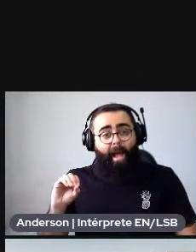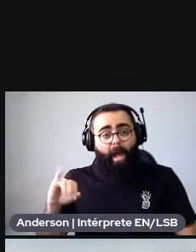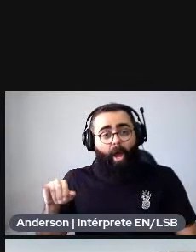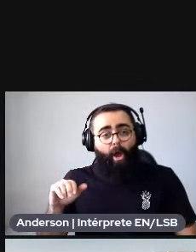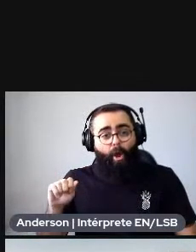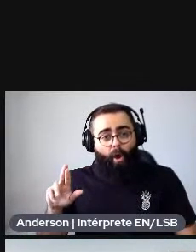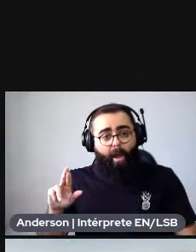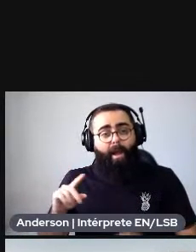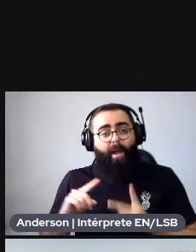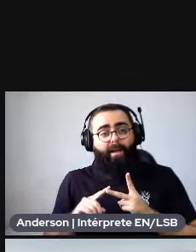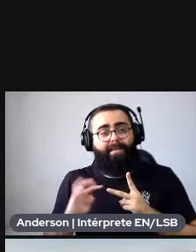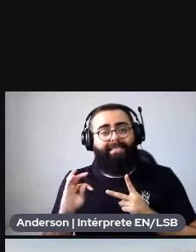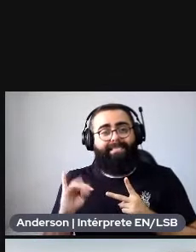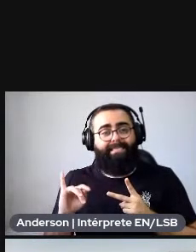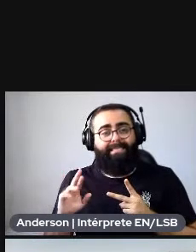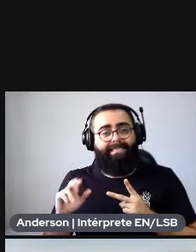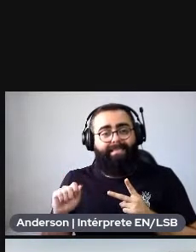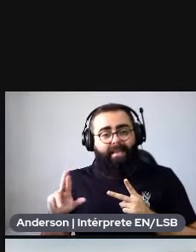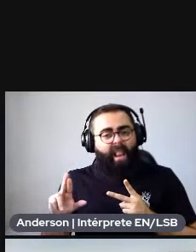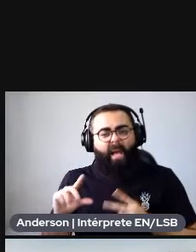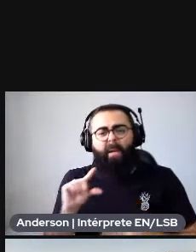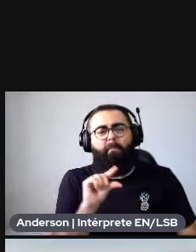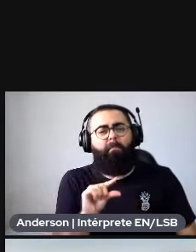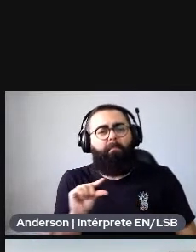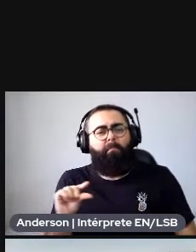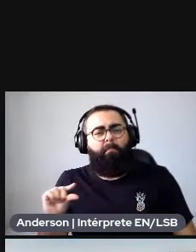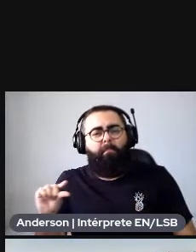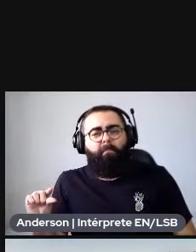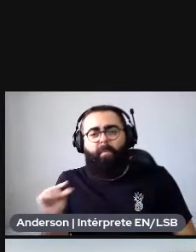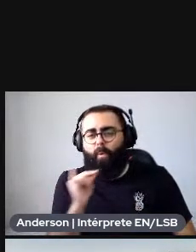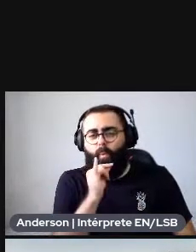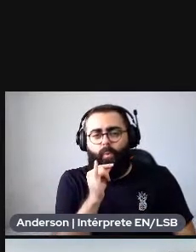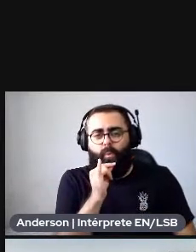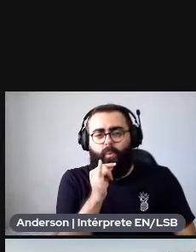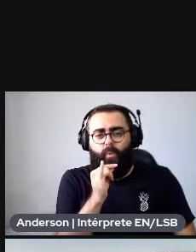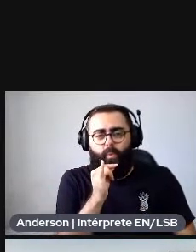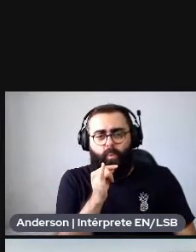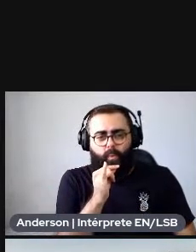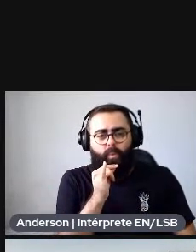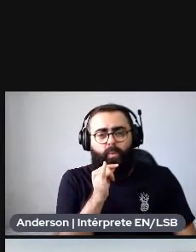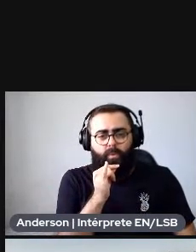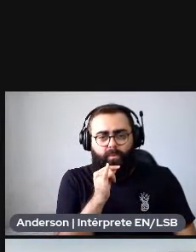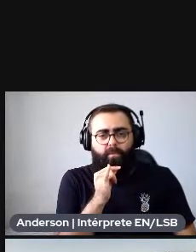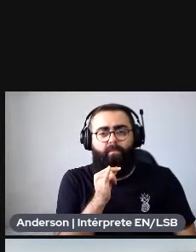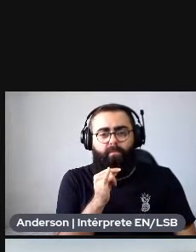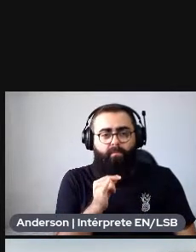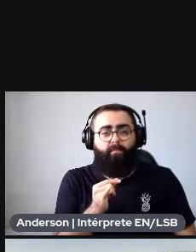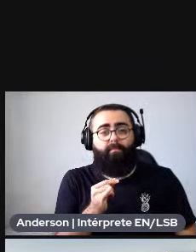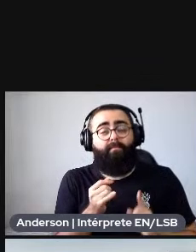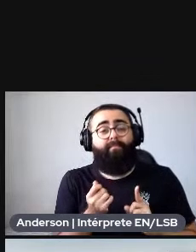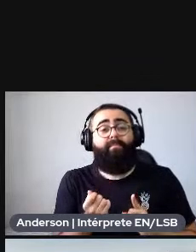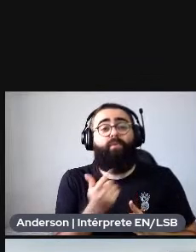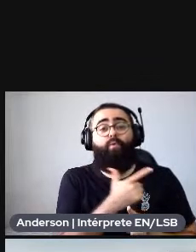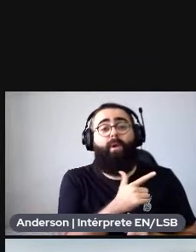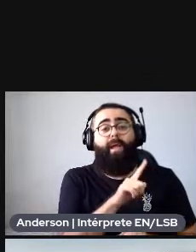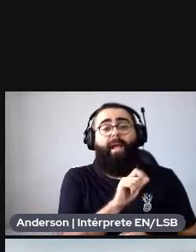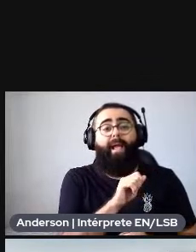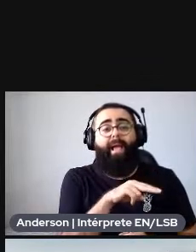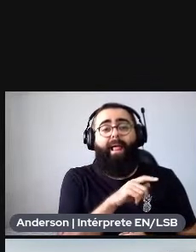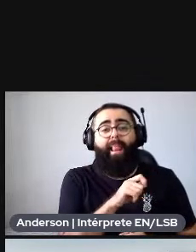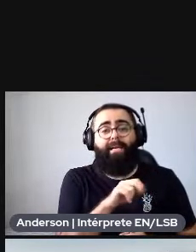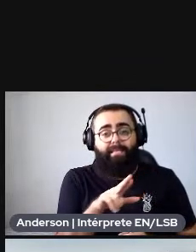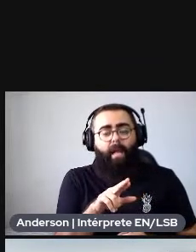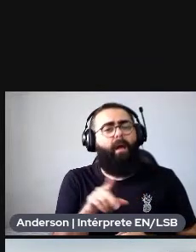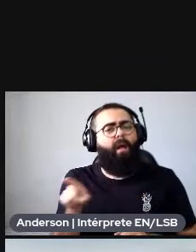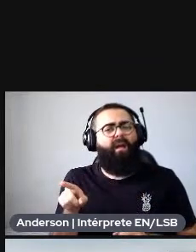Spanish as well. You could say that they have an intermediate token frequency, and then lanzar is observed quite late, so in